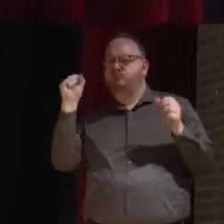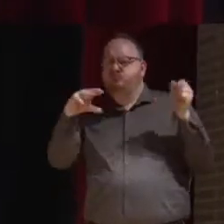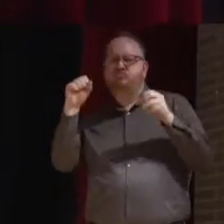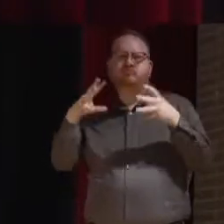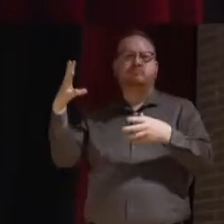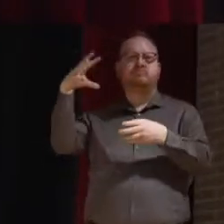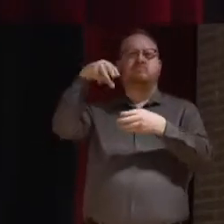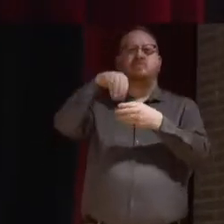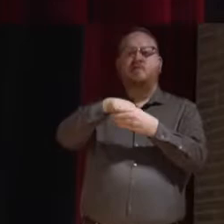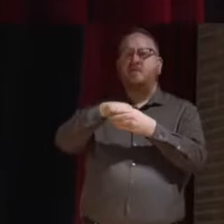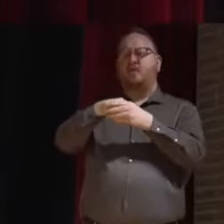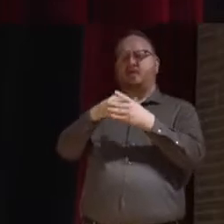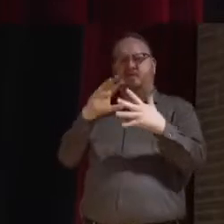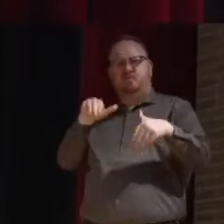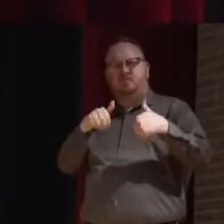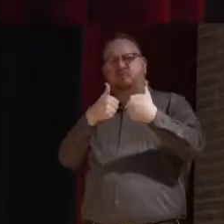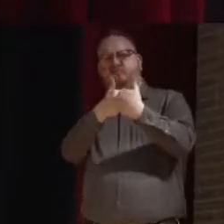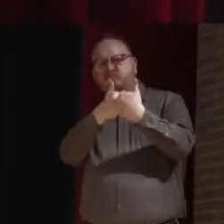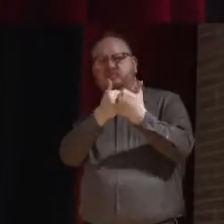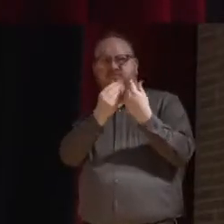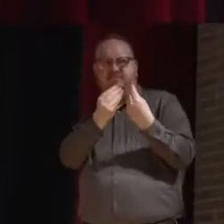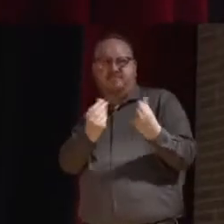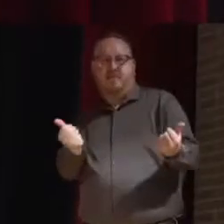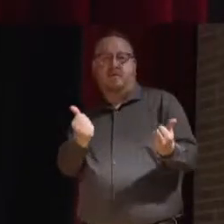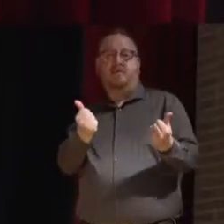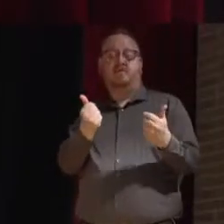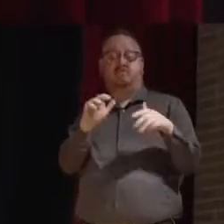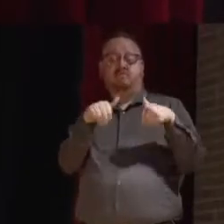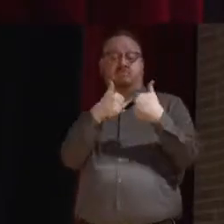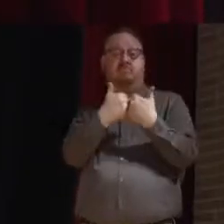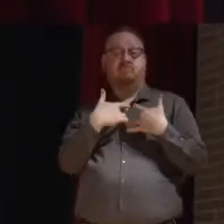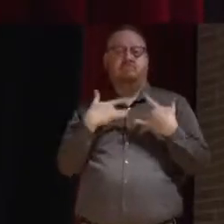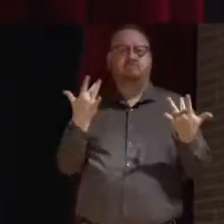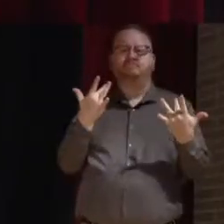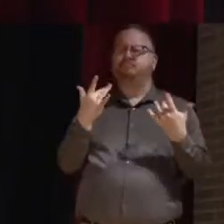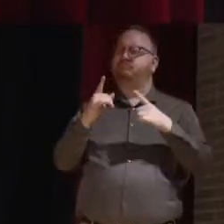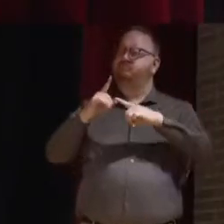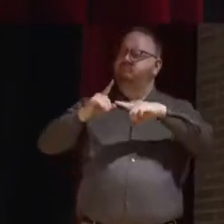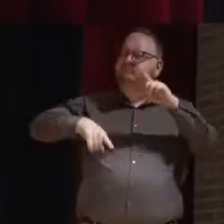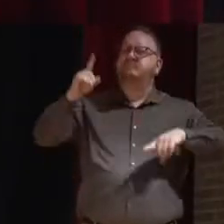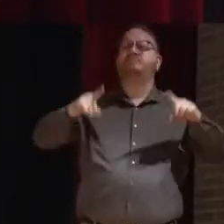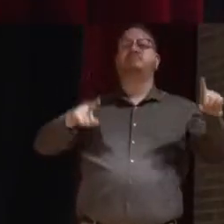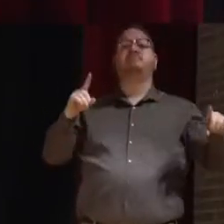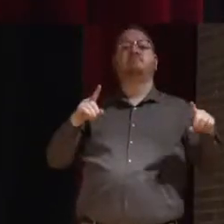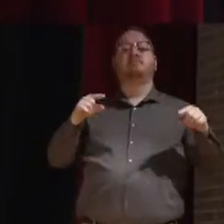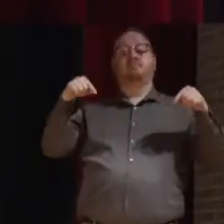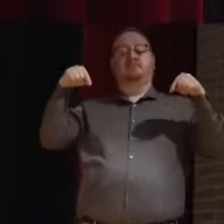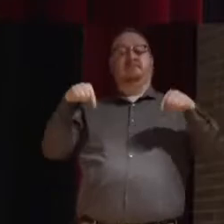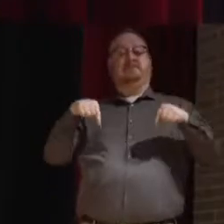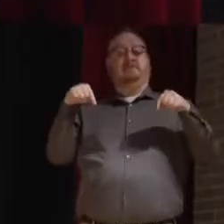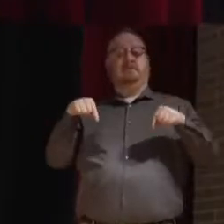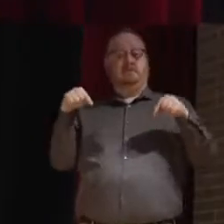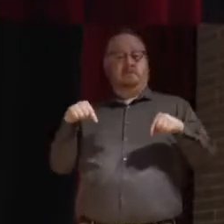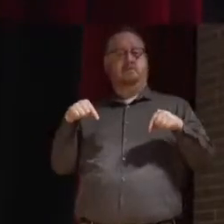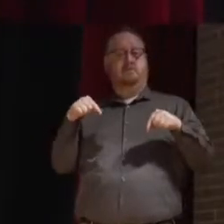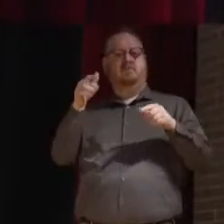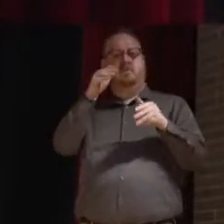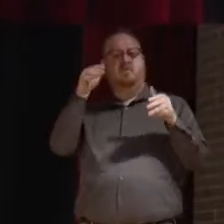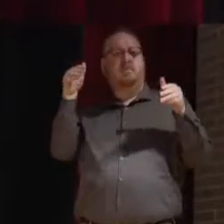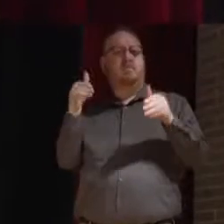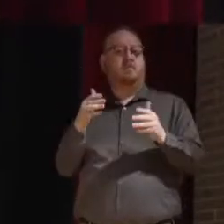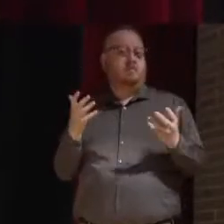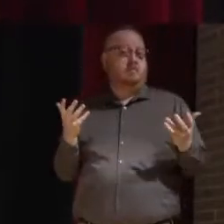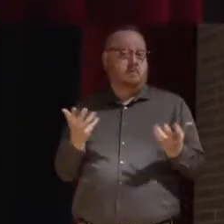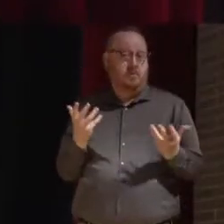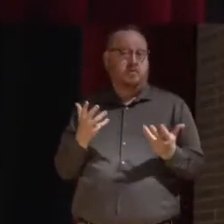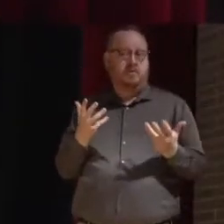faced by community members. Now, that could be any kind of a challenge. For our community conversation, we will center